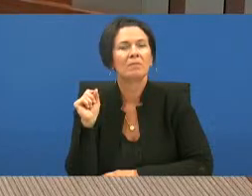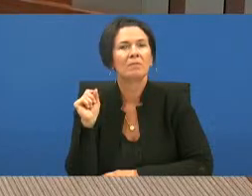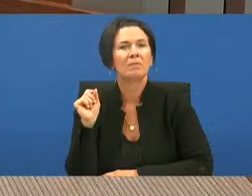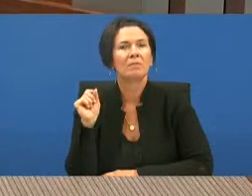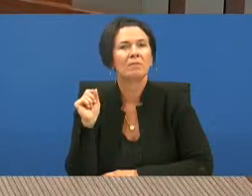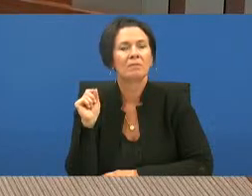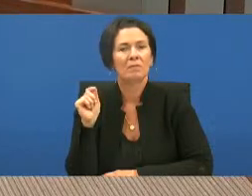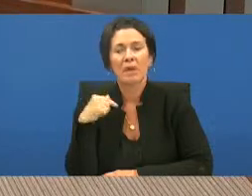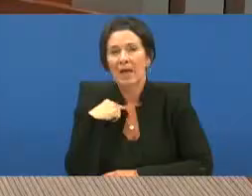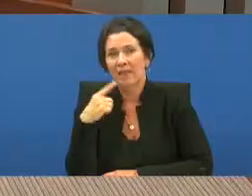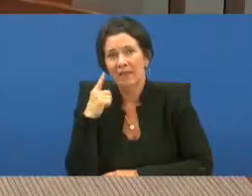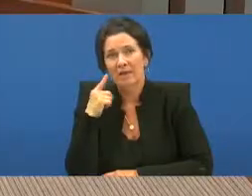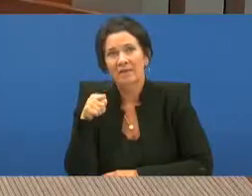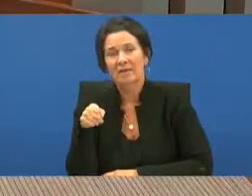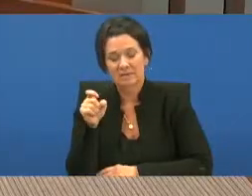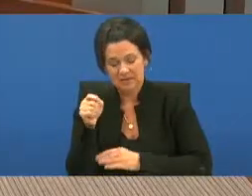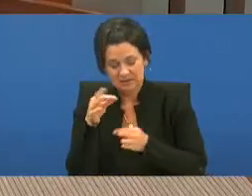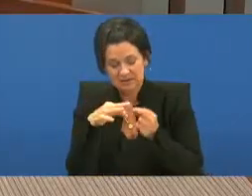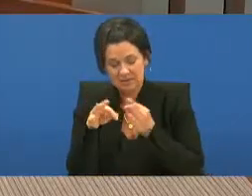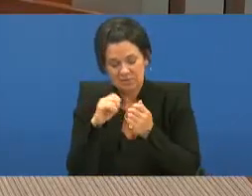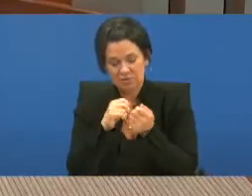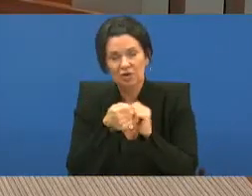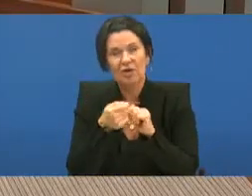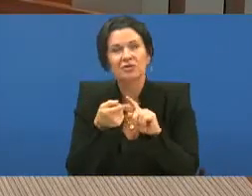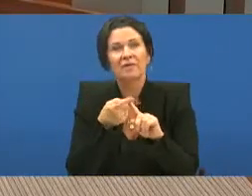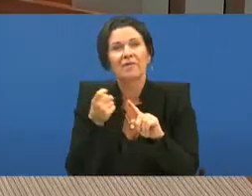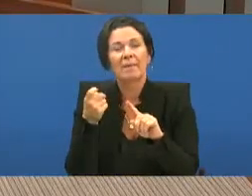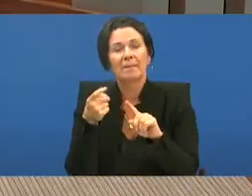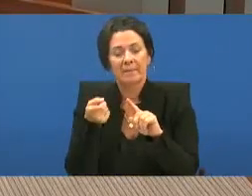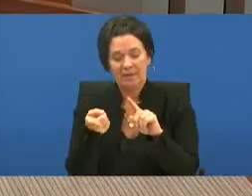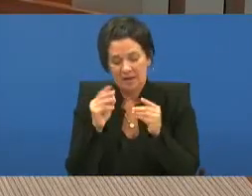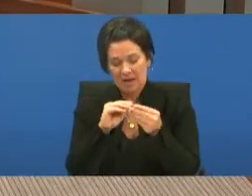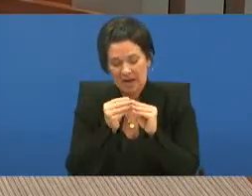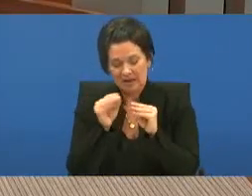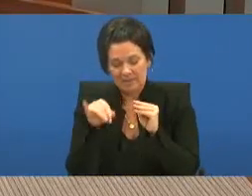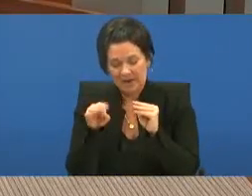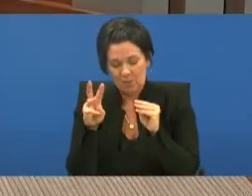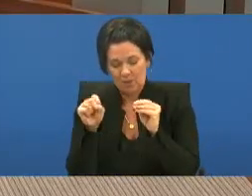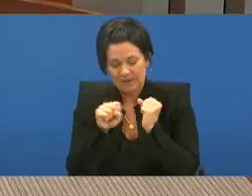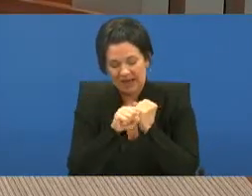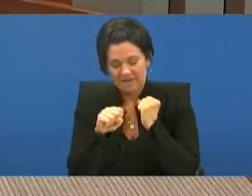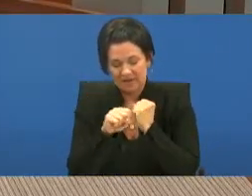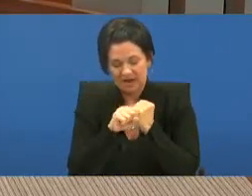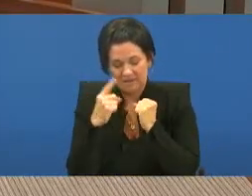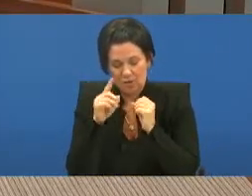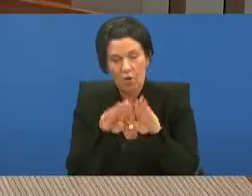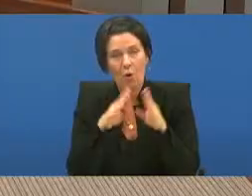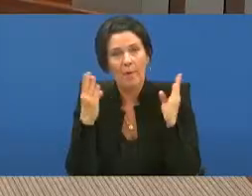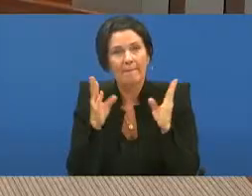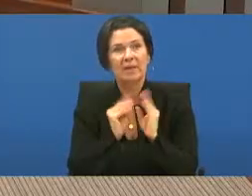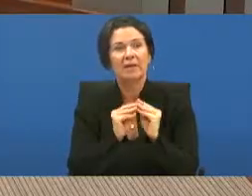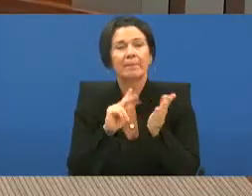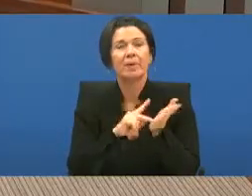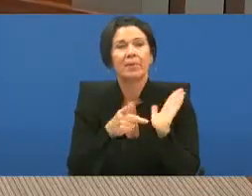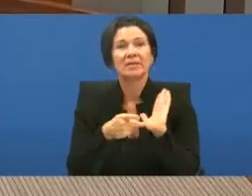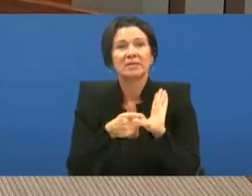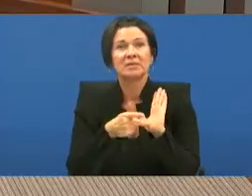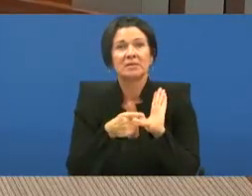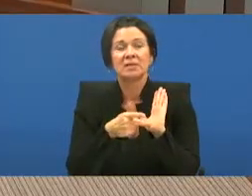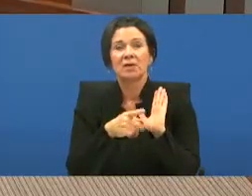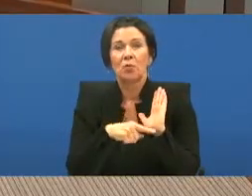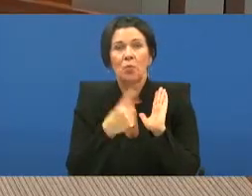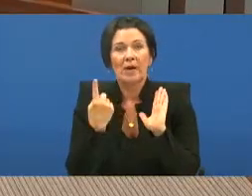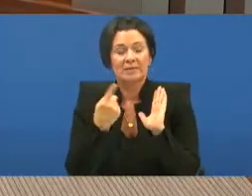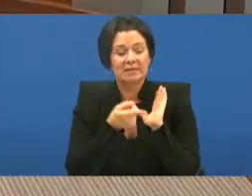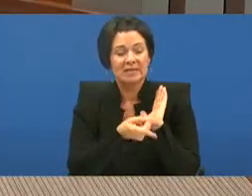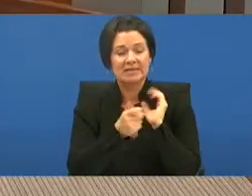I think this is a substantive change from the item as advertised, and for open meetings purposes, once an